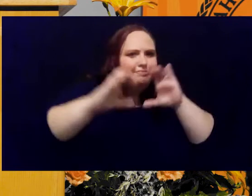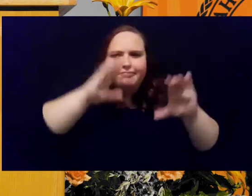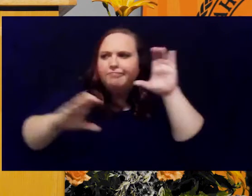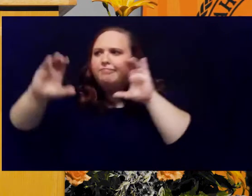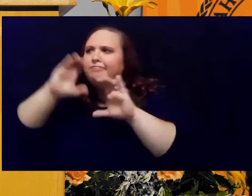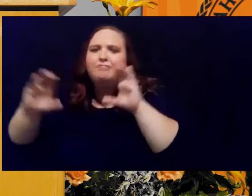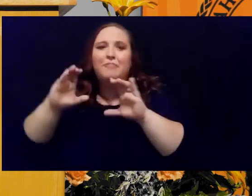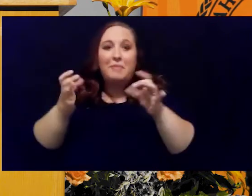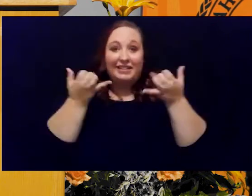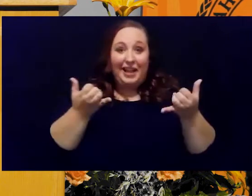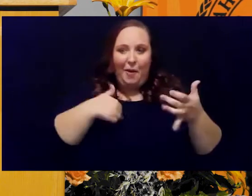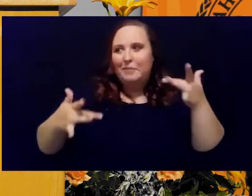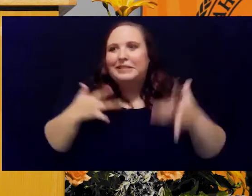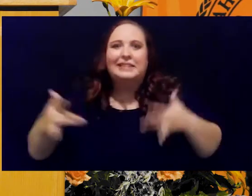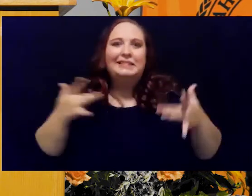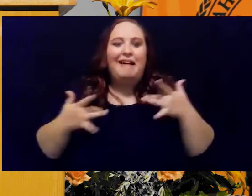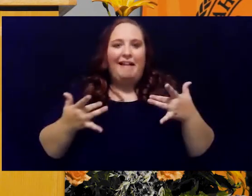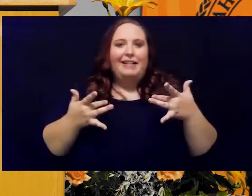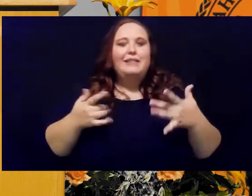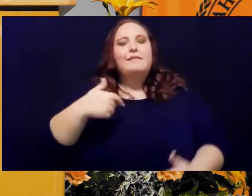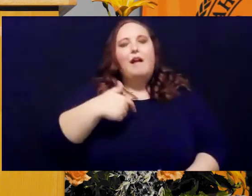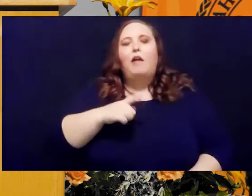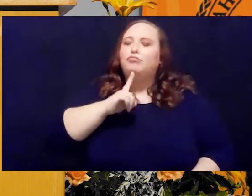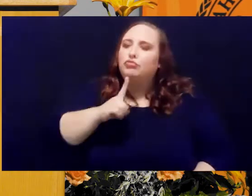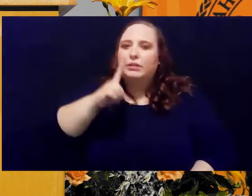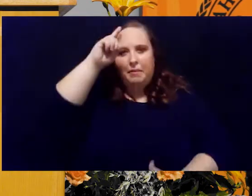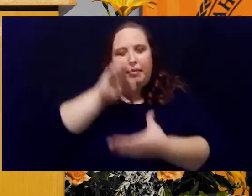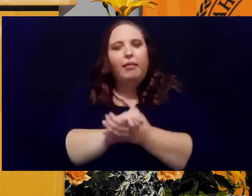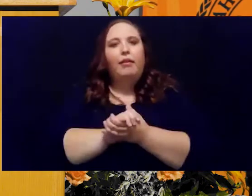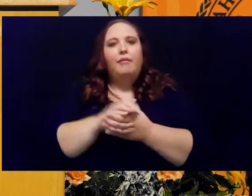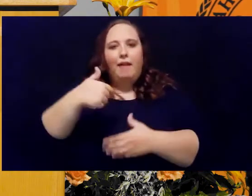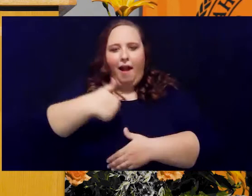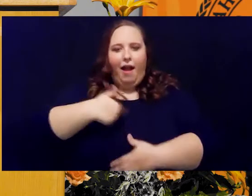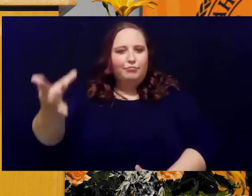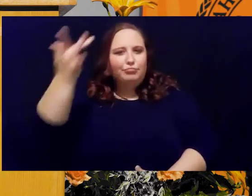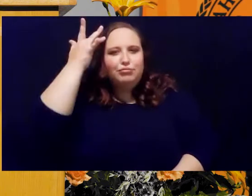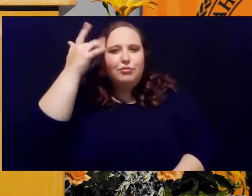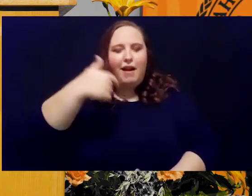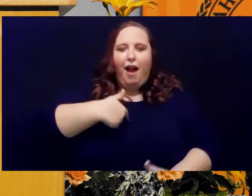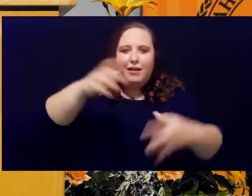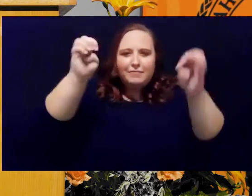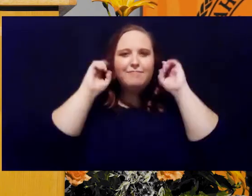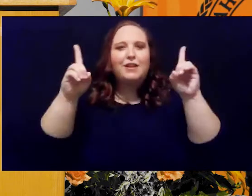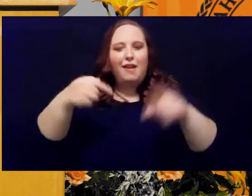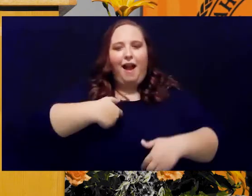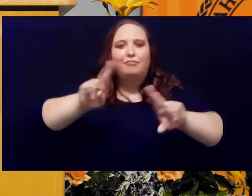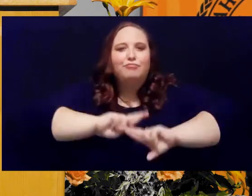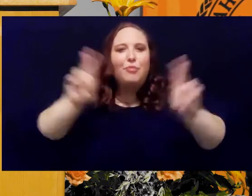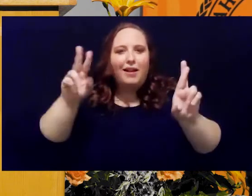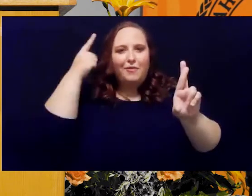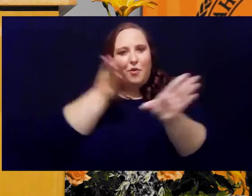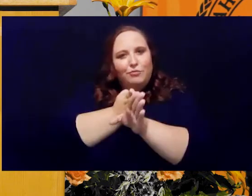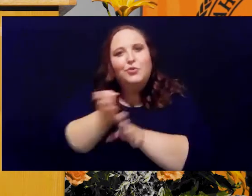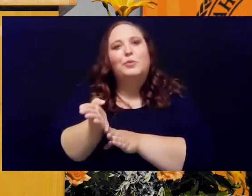I'm now actually looking forward to it, for it is my core belief that I am well educated and I am well